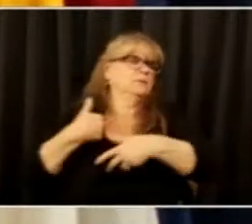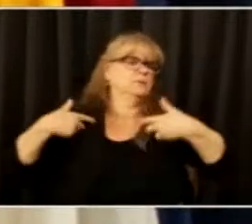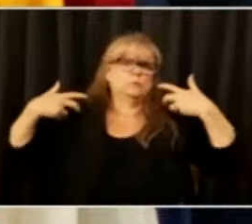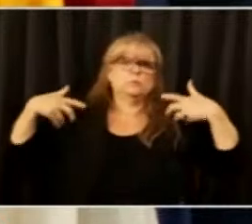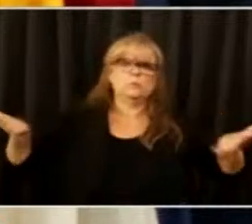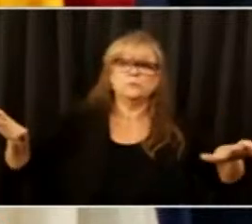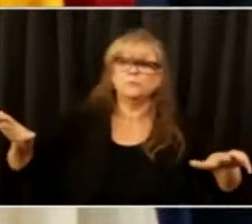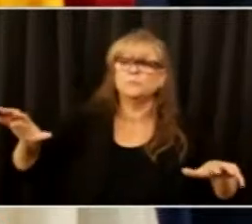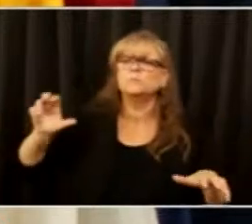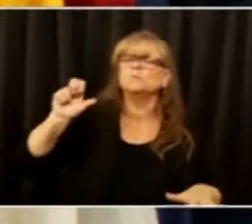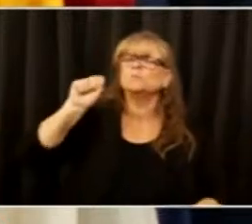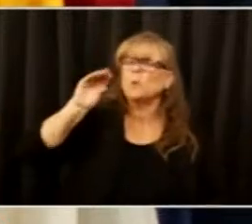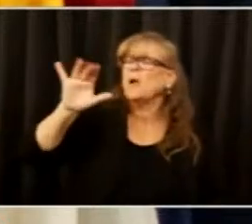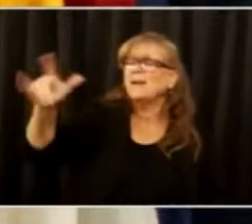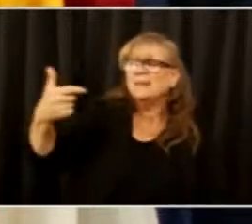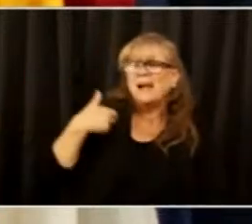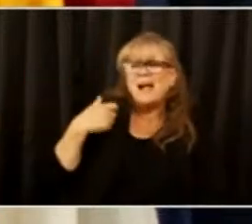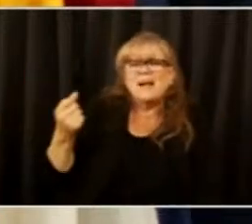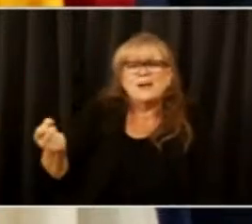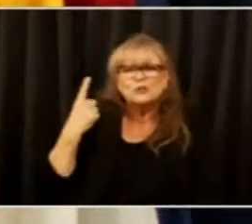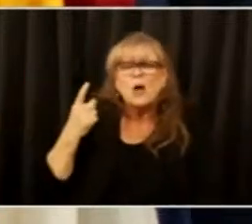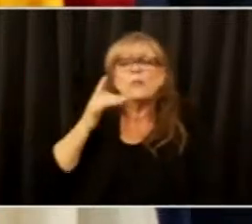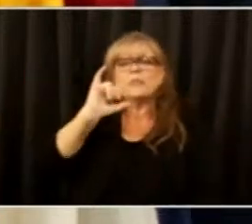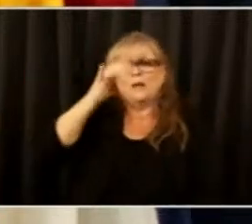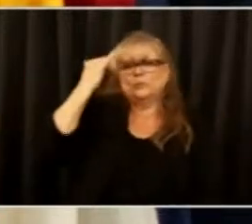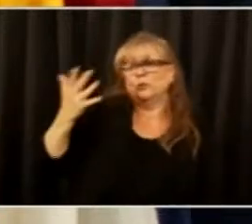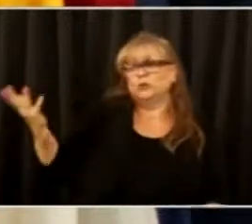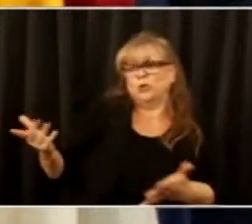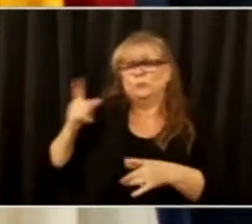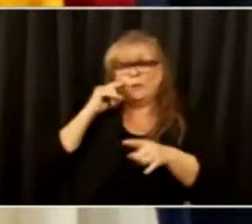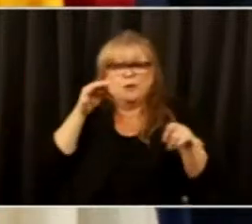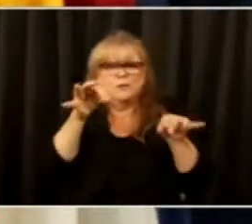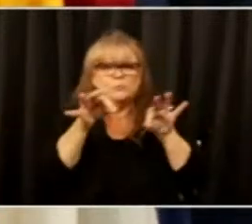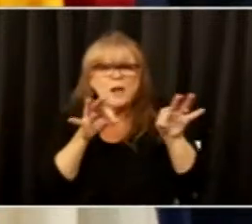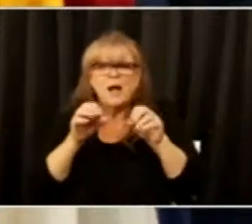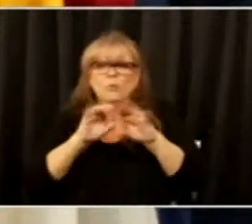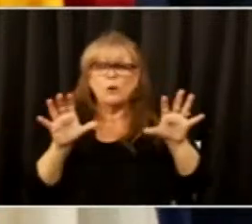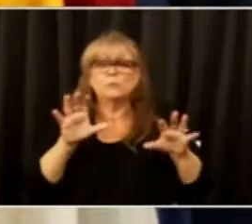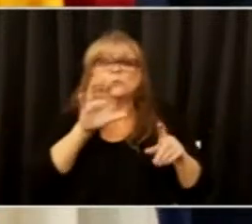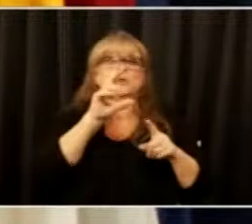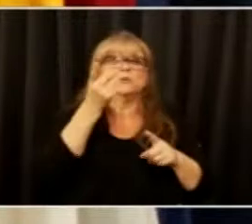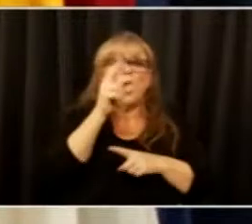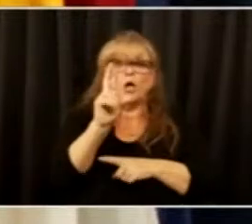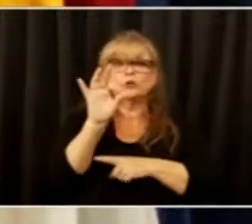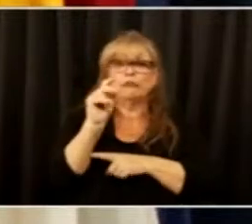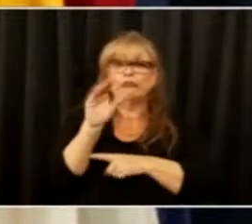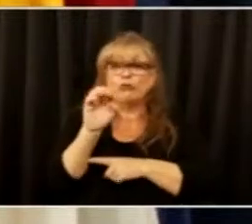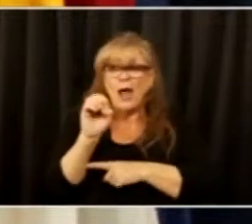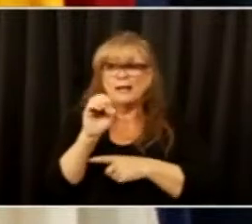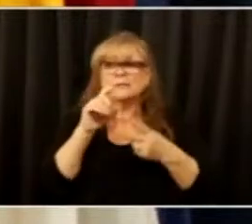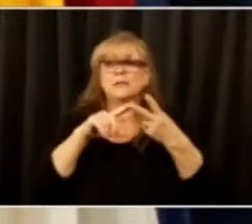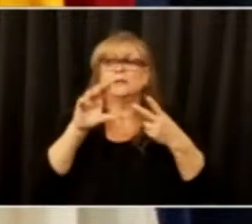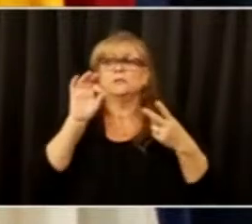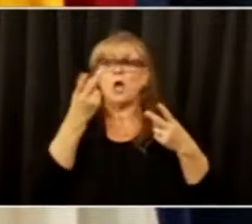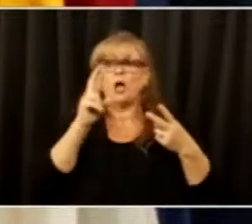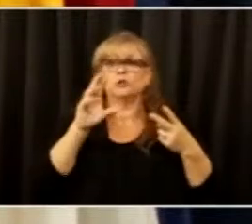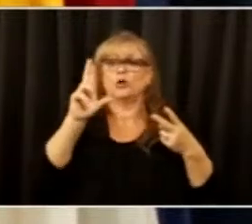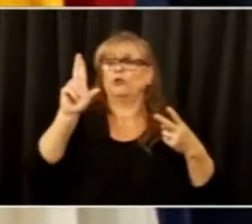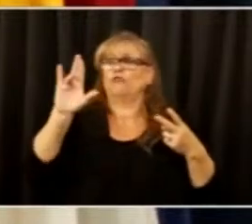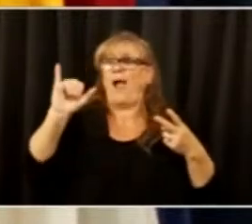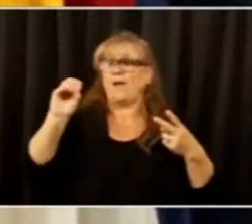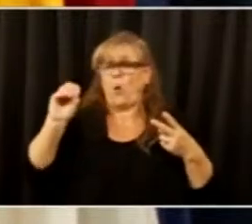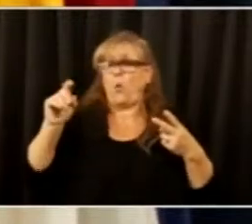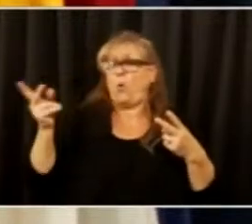ones. And that's why we have Dr. France and Dr. Rao with us today. They're straight shooters. They earn their white coats with years of